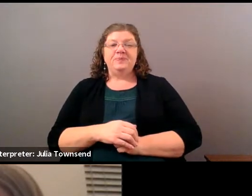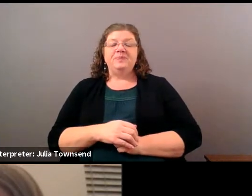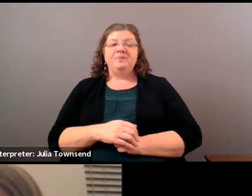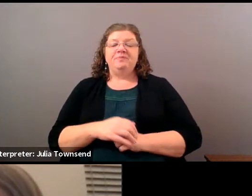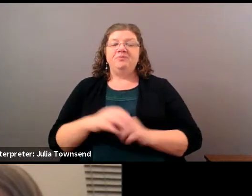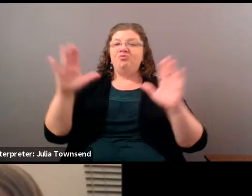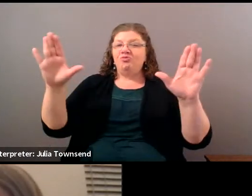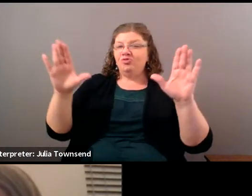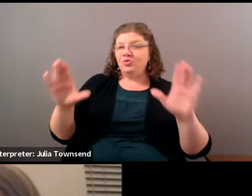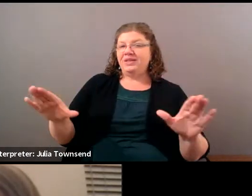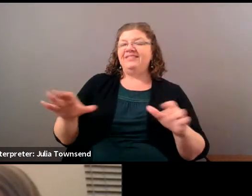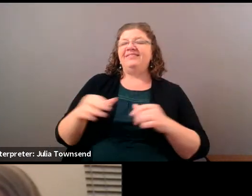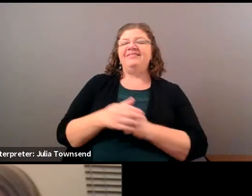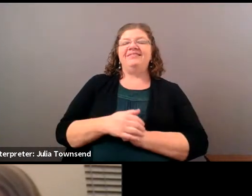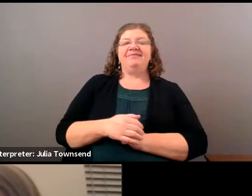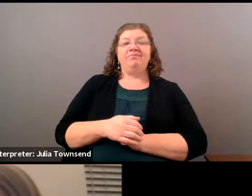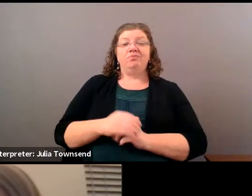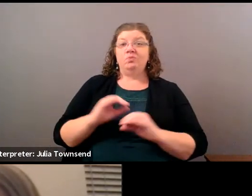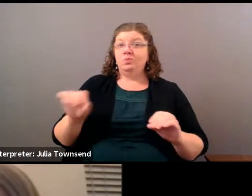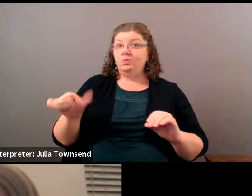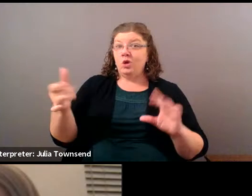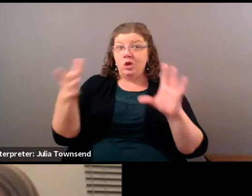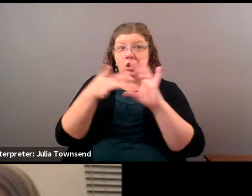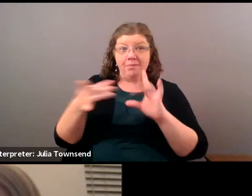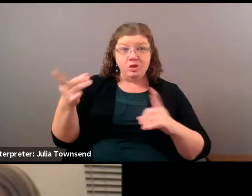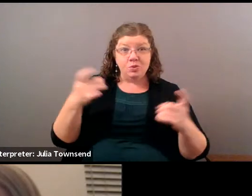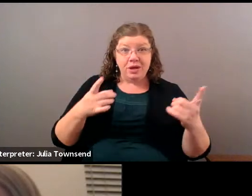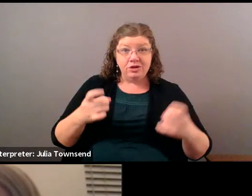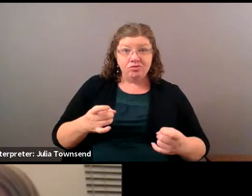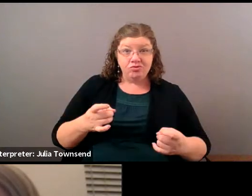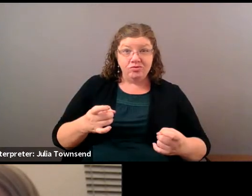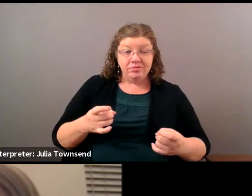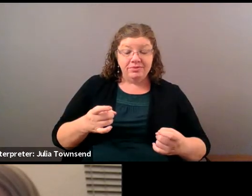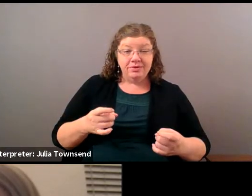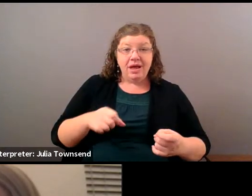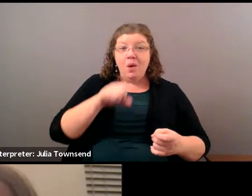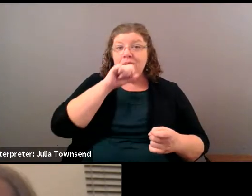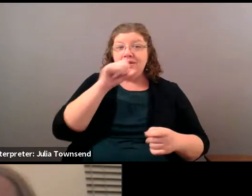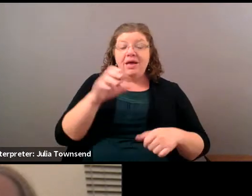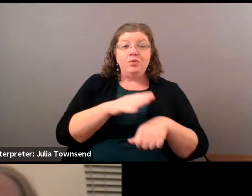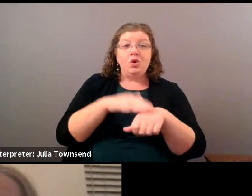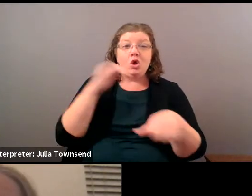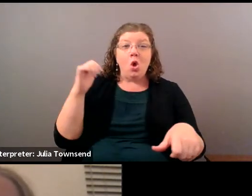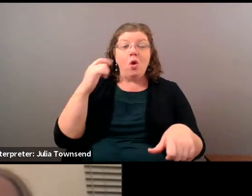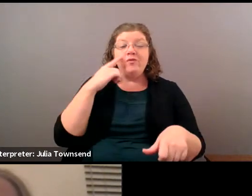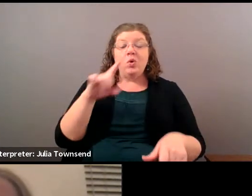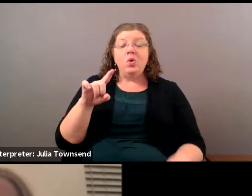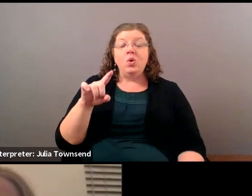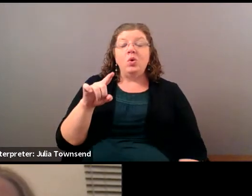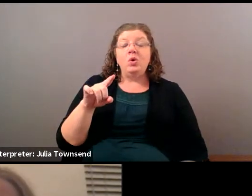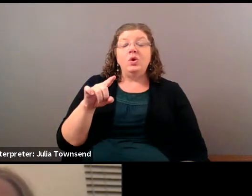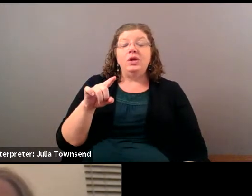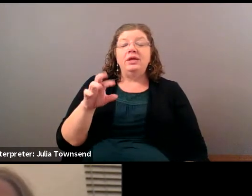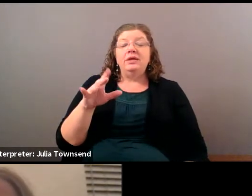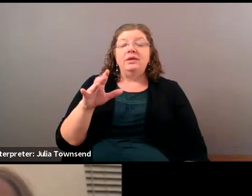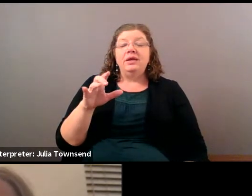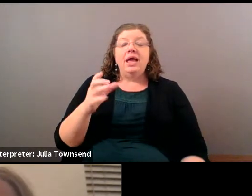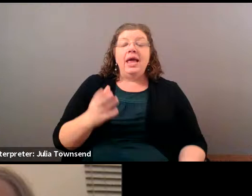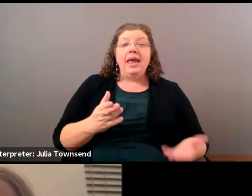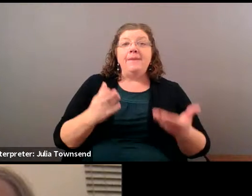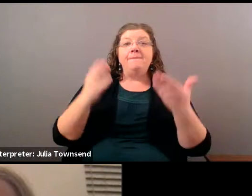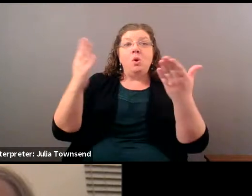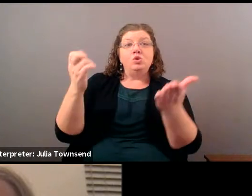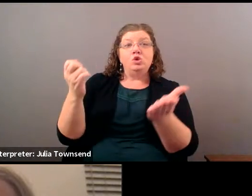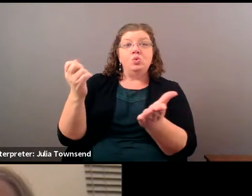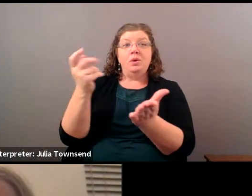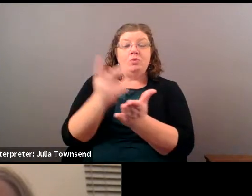Great. Seeing no further comments or questions, I would love to call for a motion to